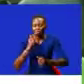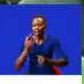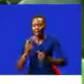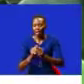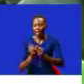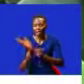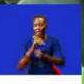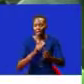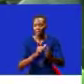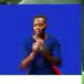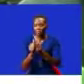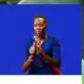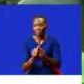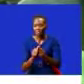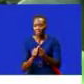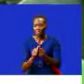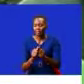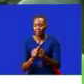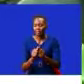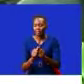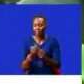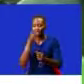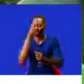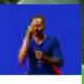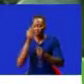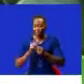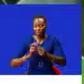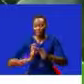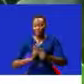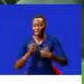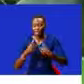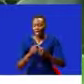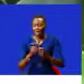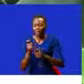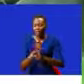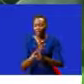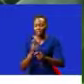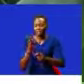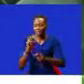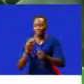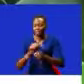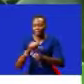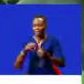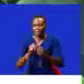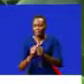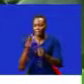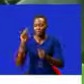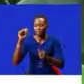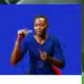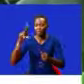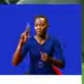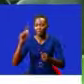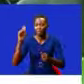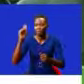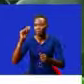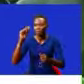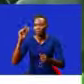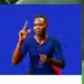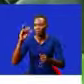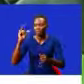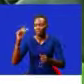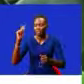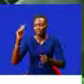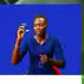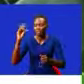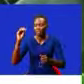they come together. Because we have trained them on issues around nutrition, we have also trained